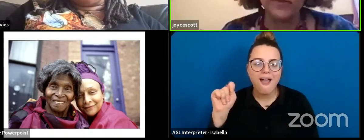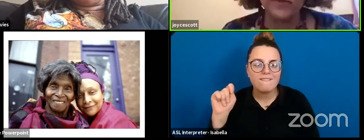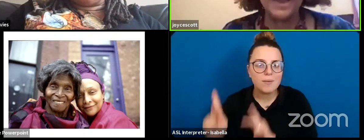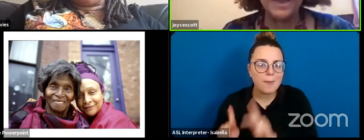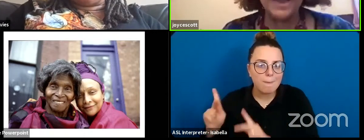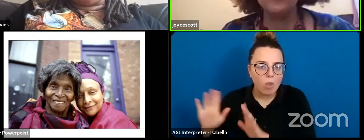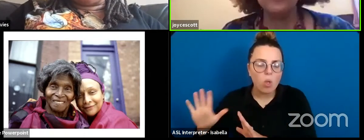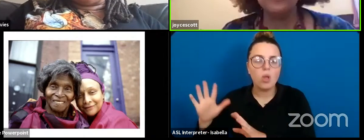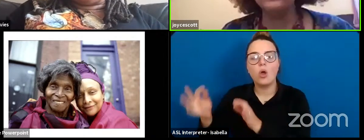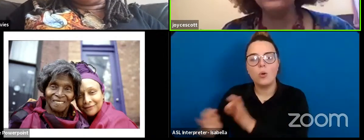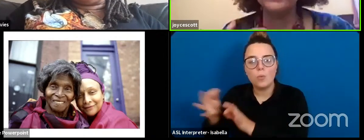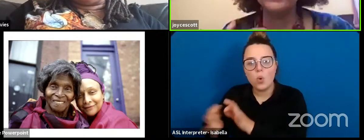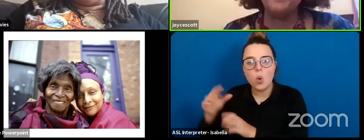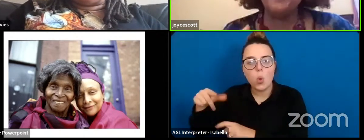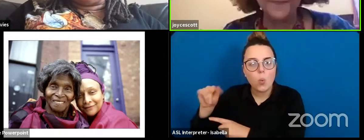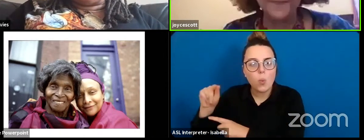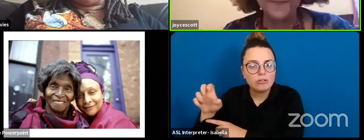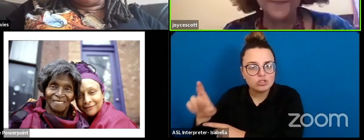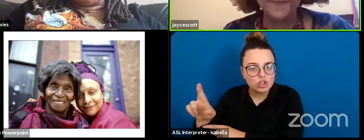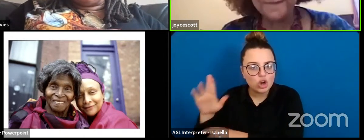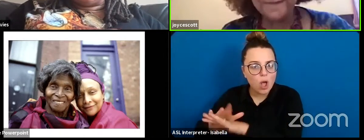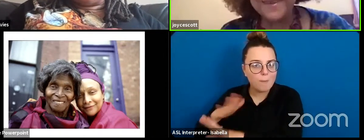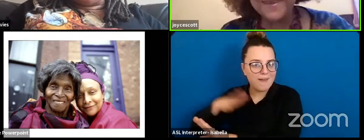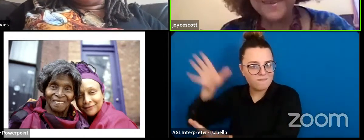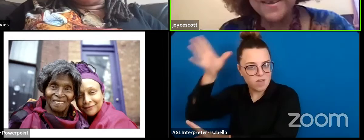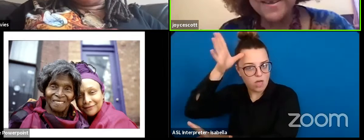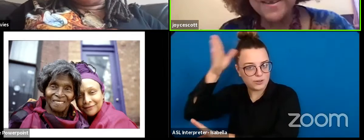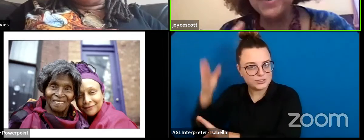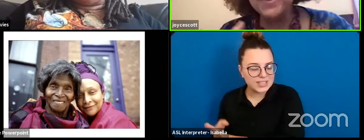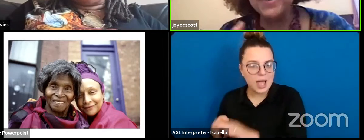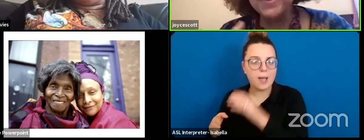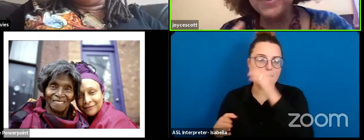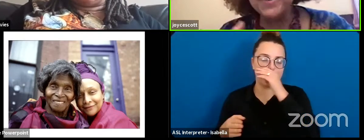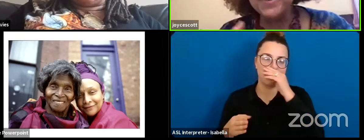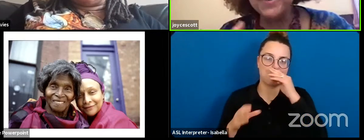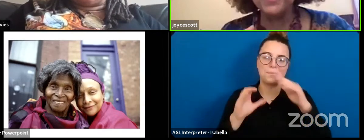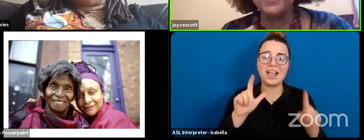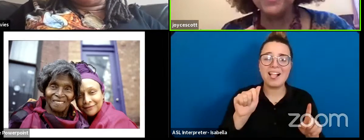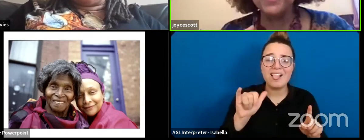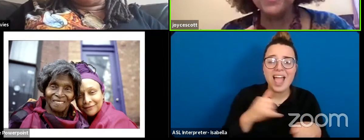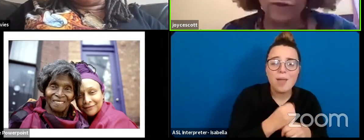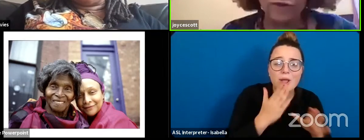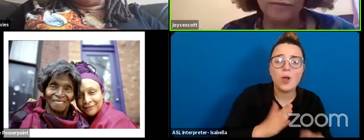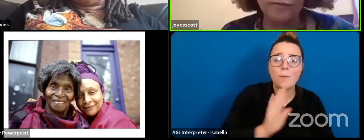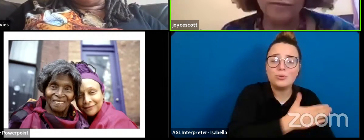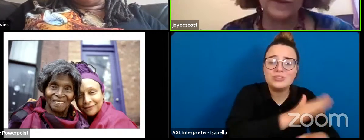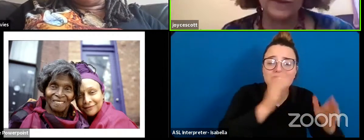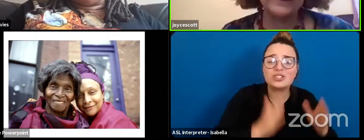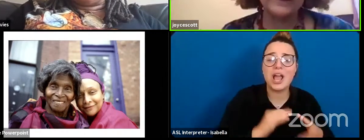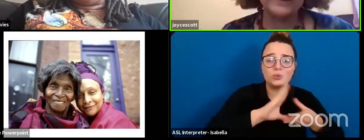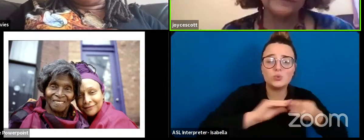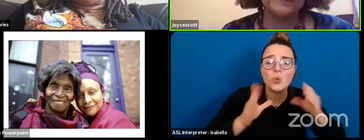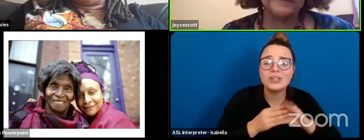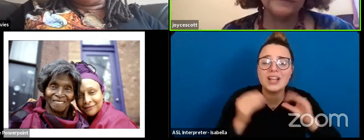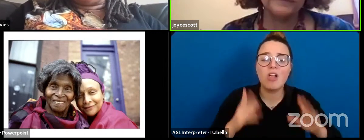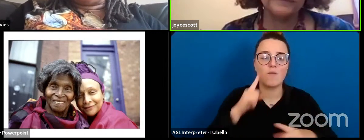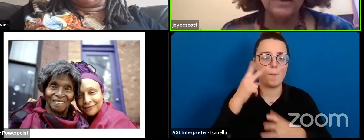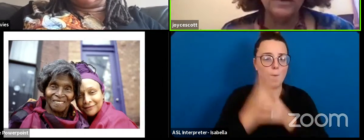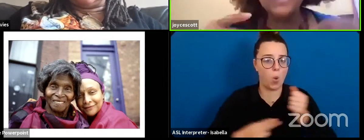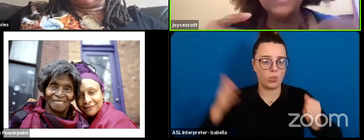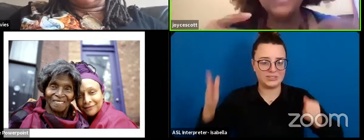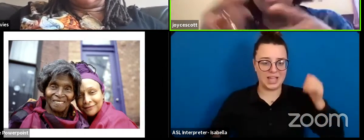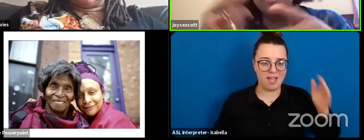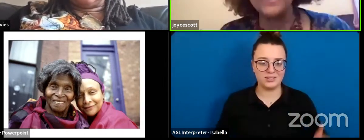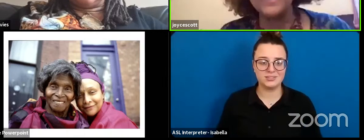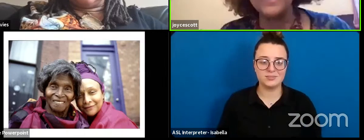father's side, and quilters, clay people, musicians, and storytellers on both sides. Why